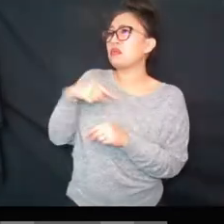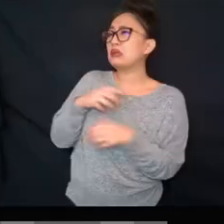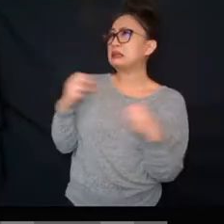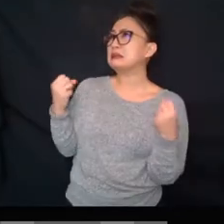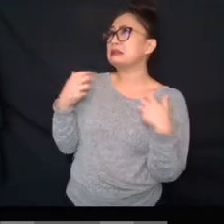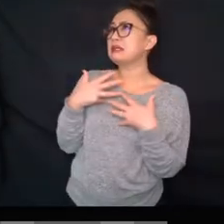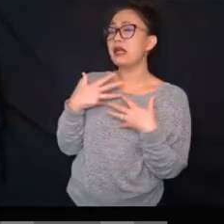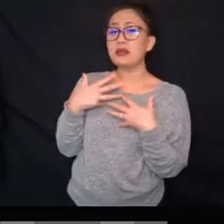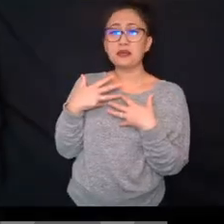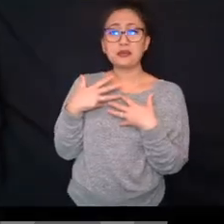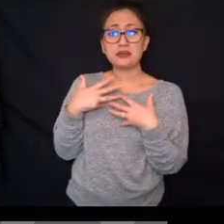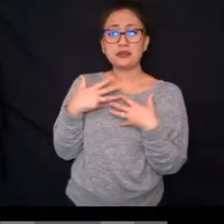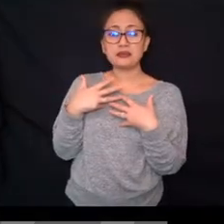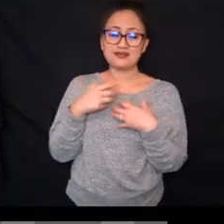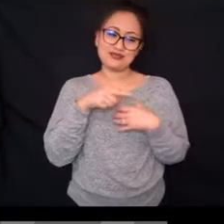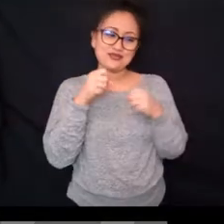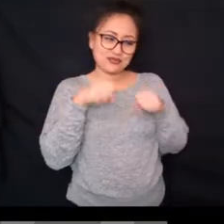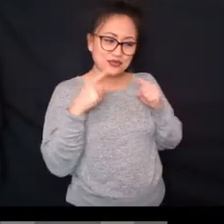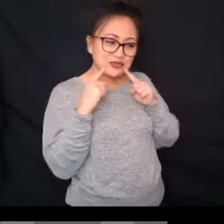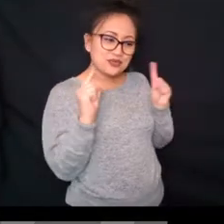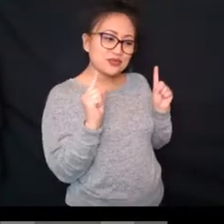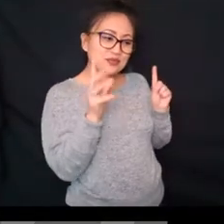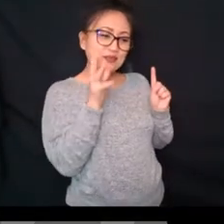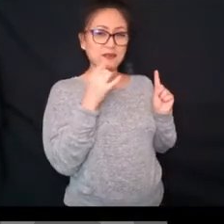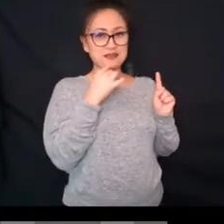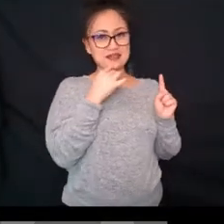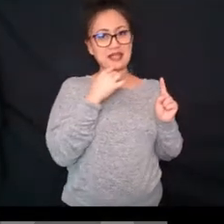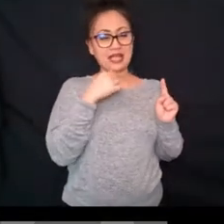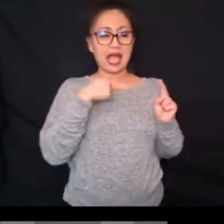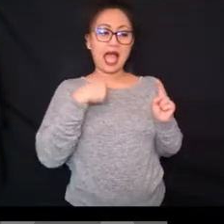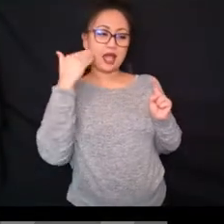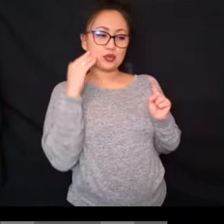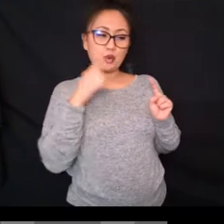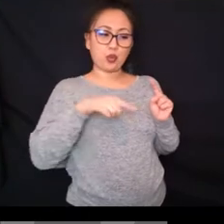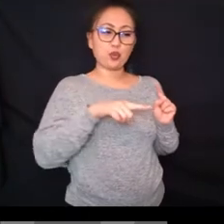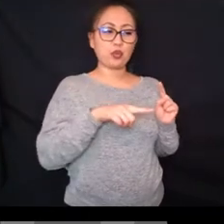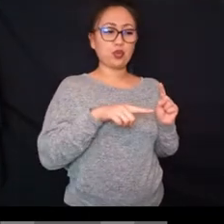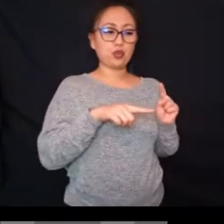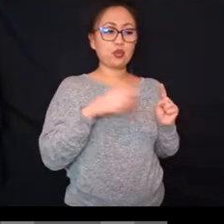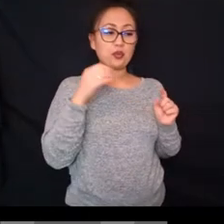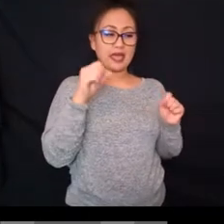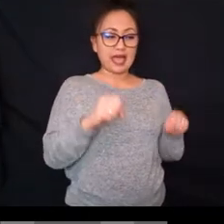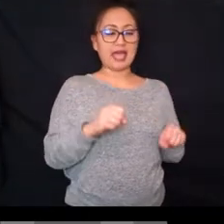Little Quack. You can do it, Mama said. I know you can.